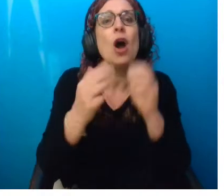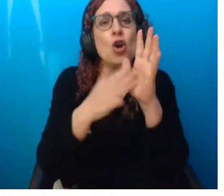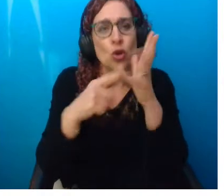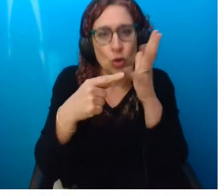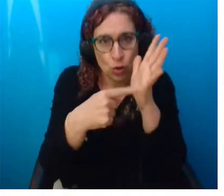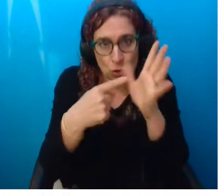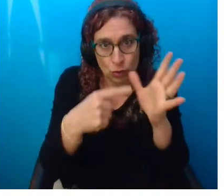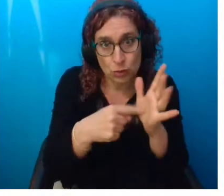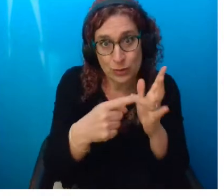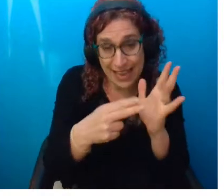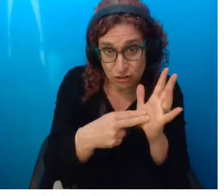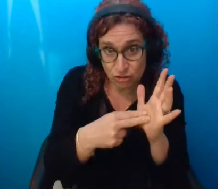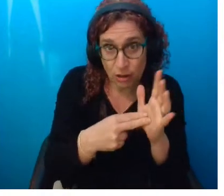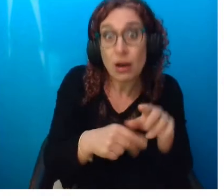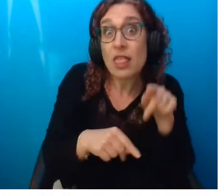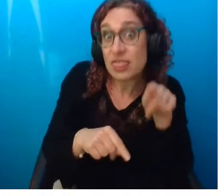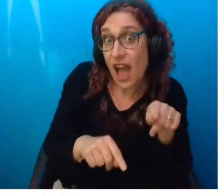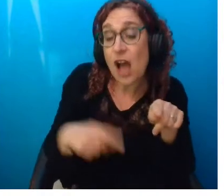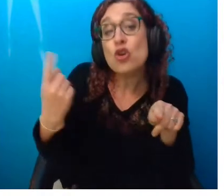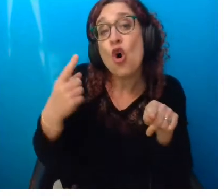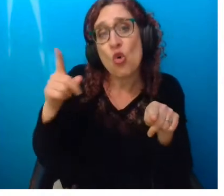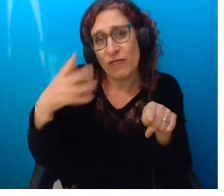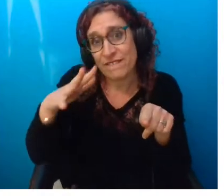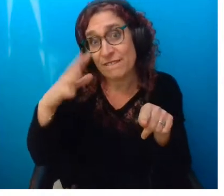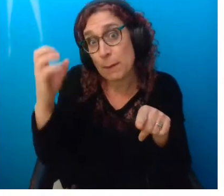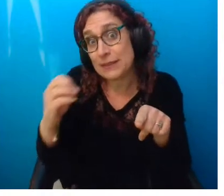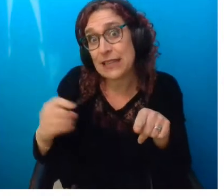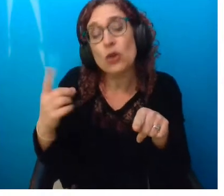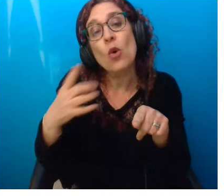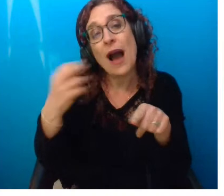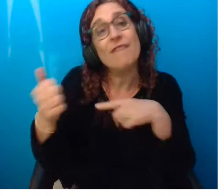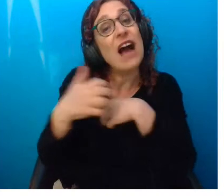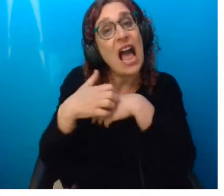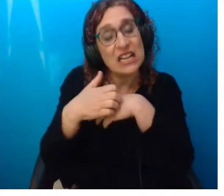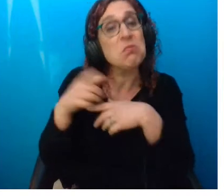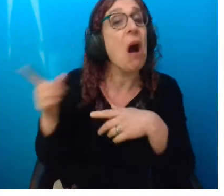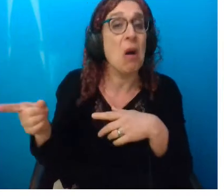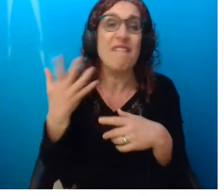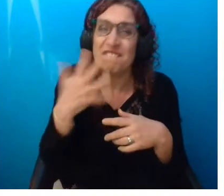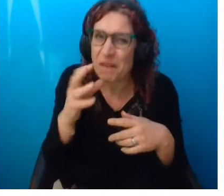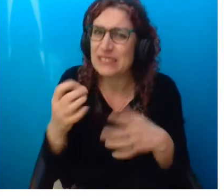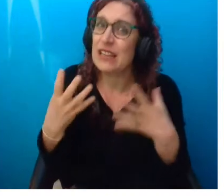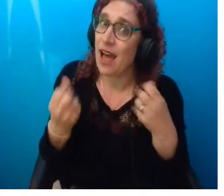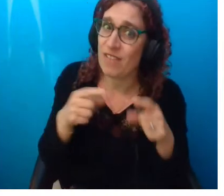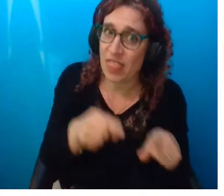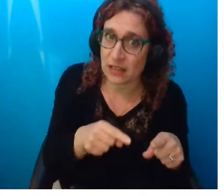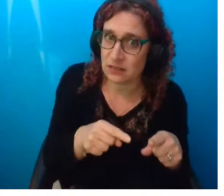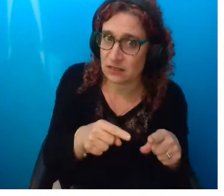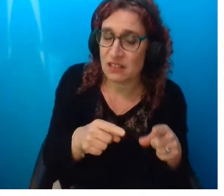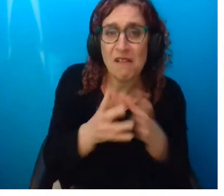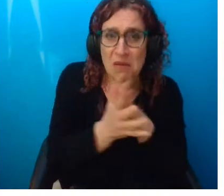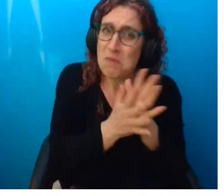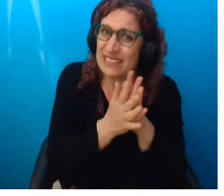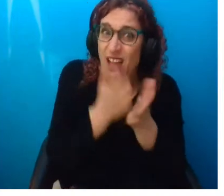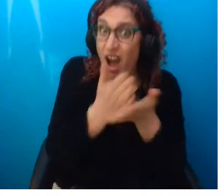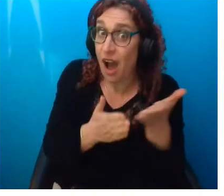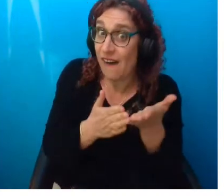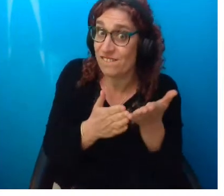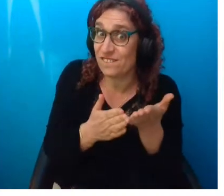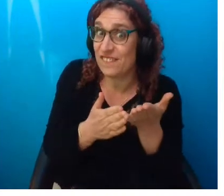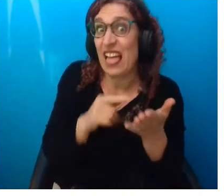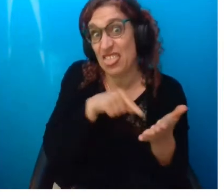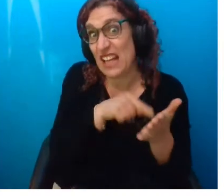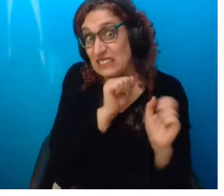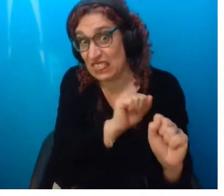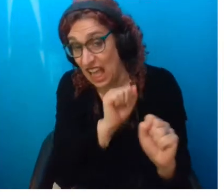a filaggrin mutation. So it isn't the story in everyone, but it is in around half of people with eczema. And it